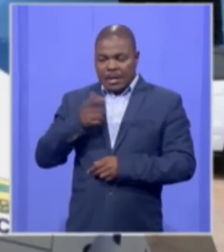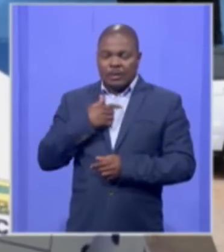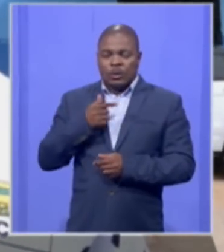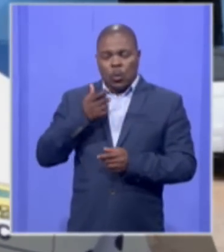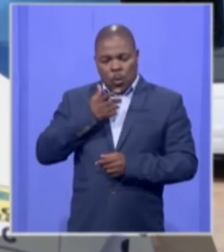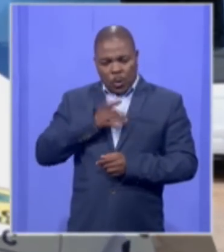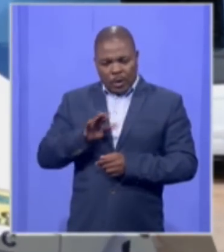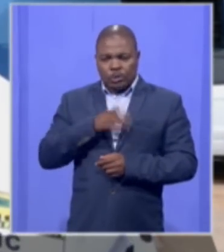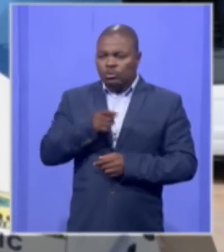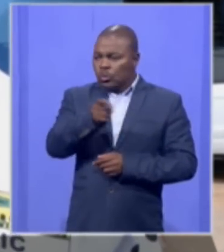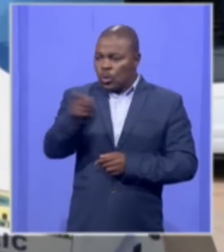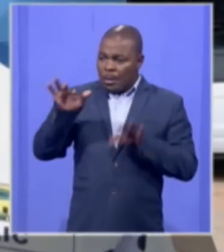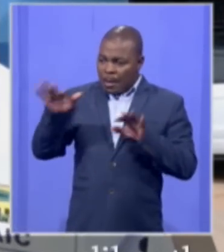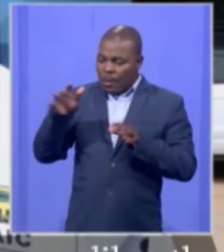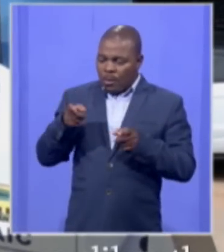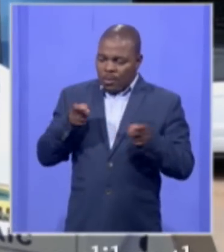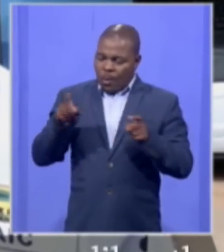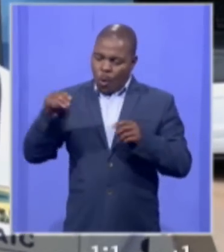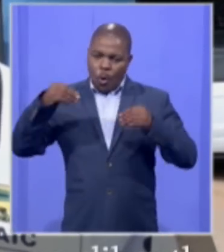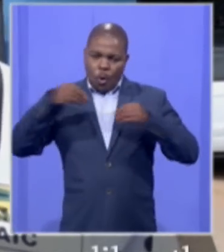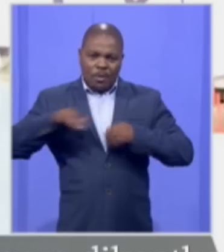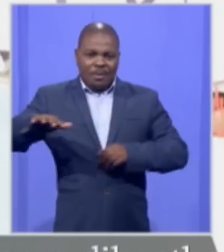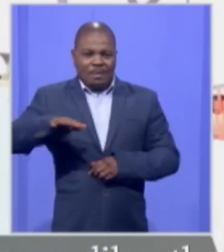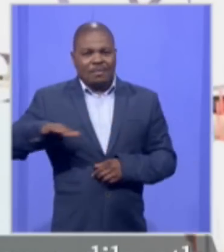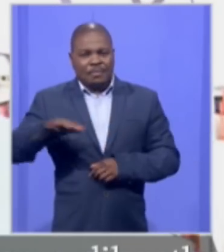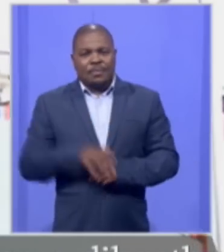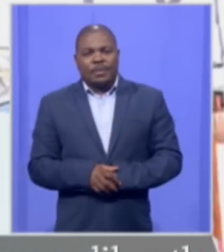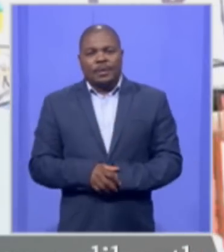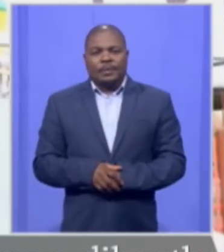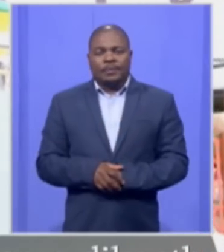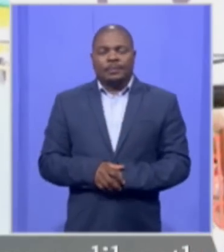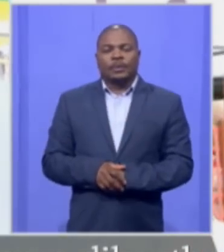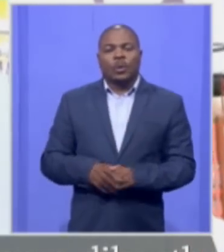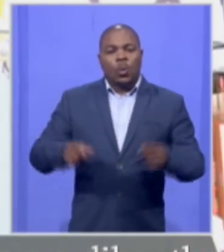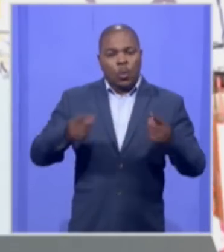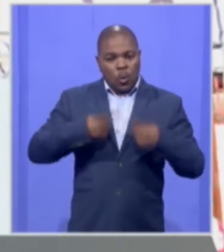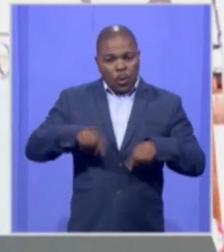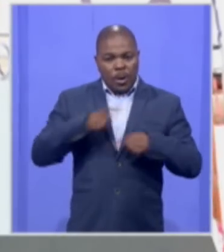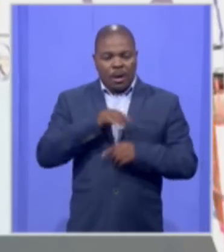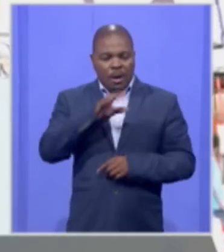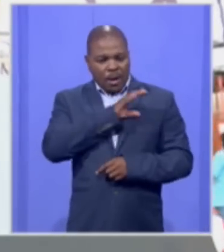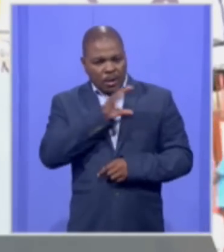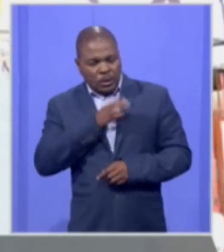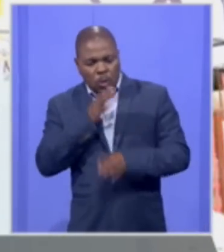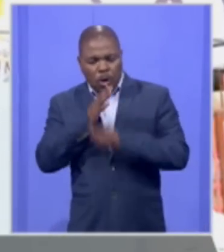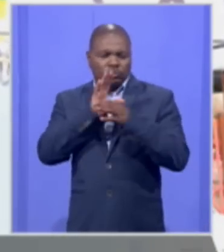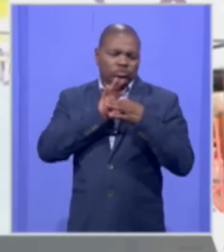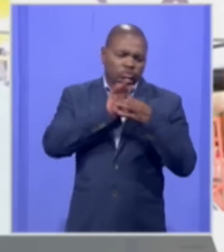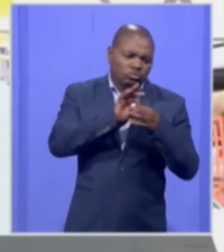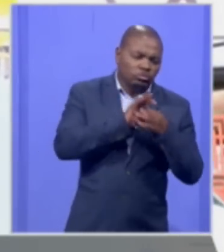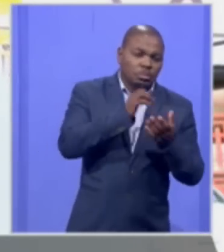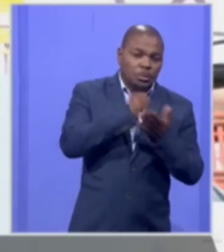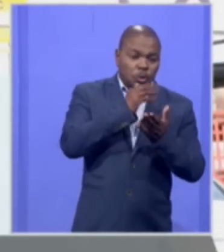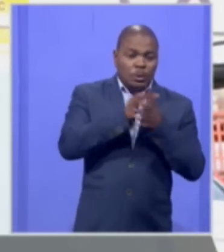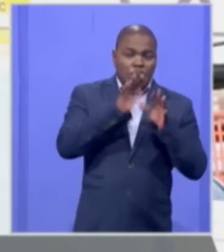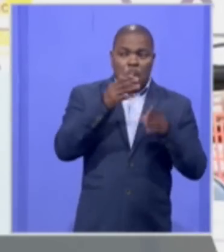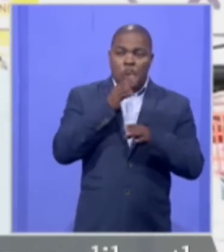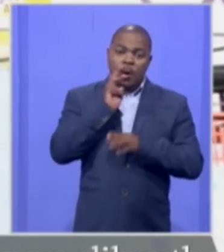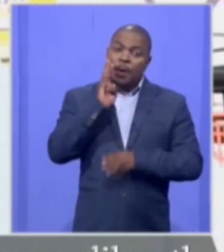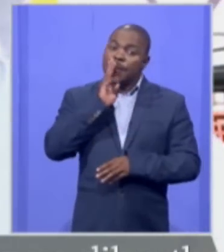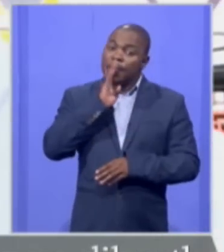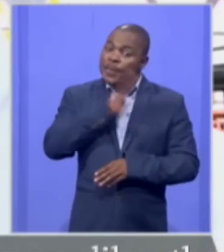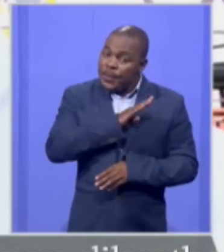their own wards. We co-govern, and that's the only way you can win. We've been working with council, making sure that our people who don't have water, that they